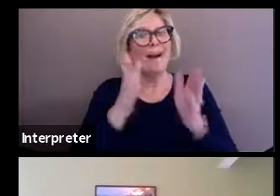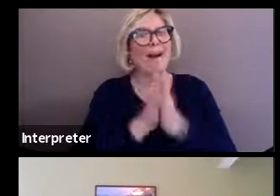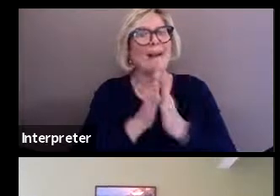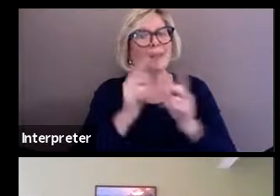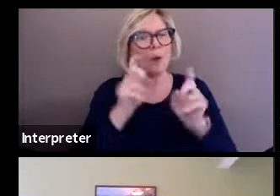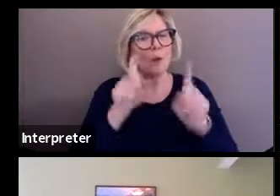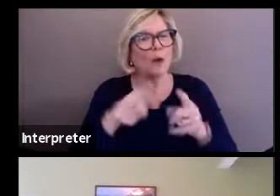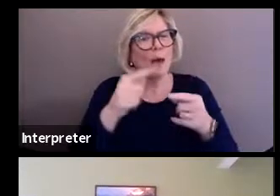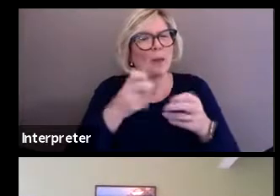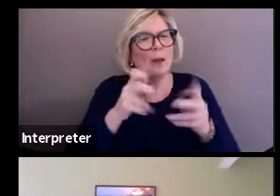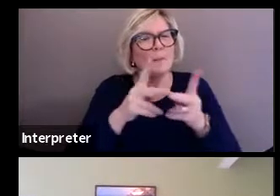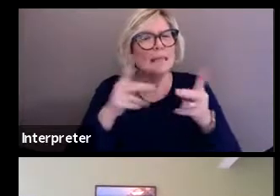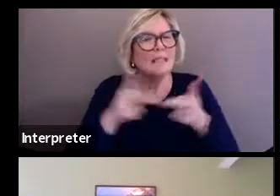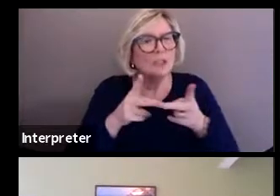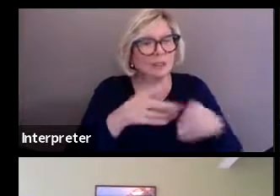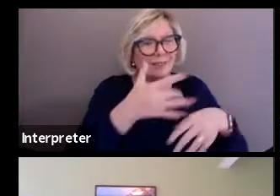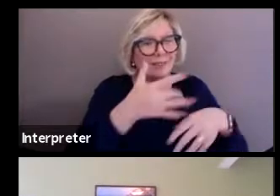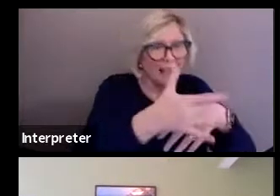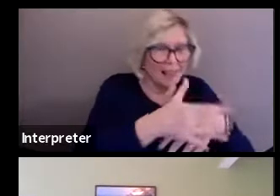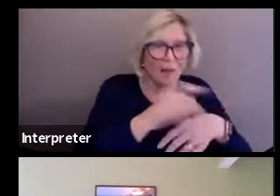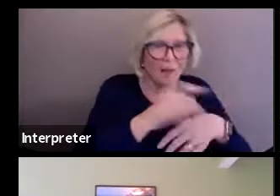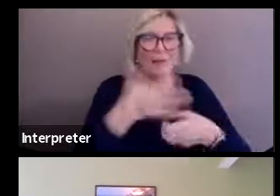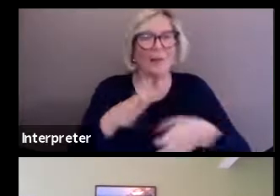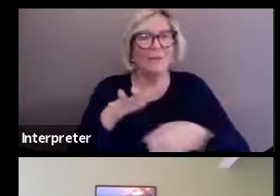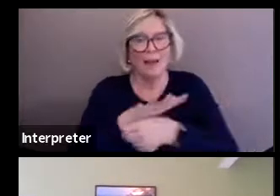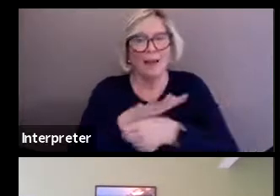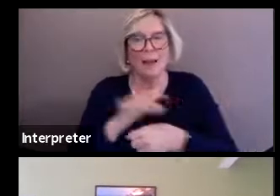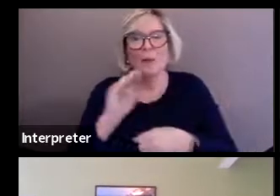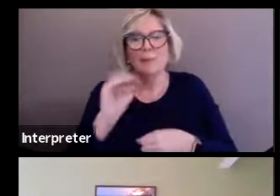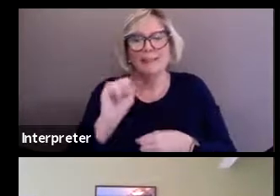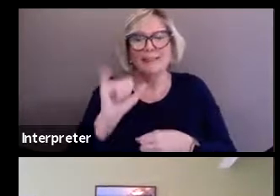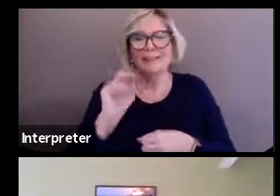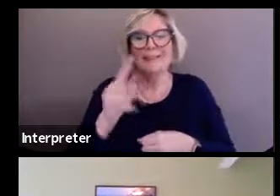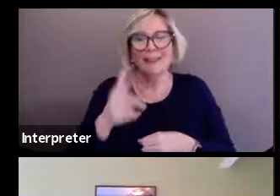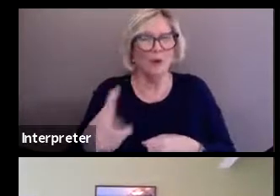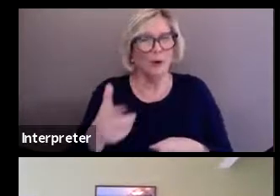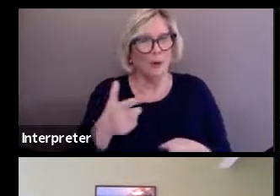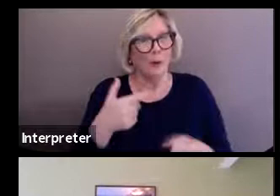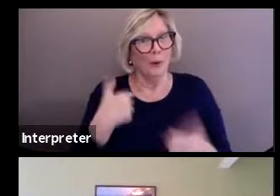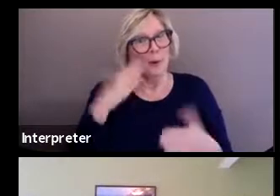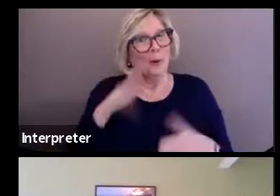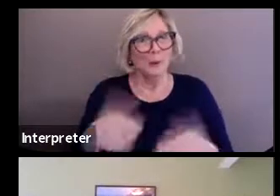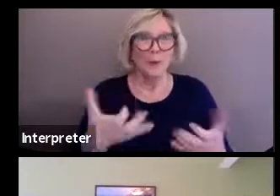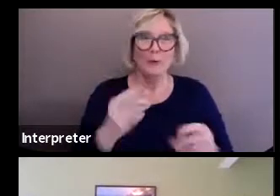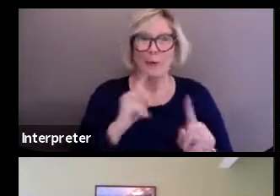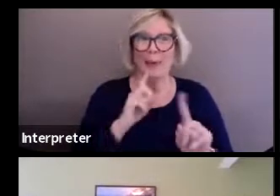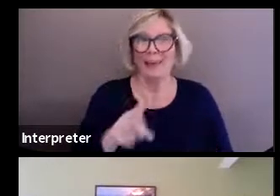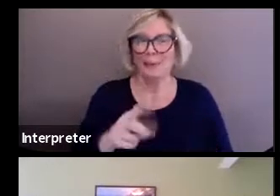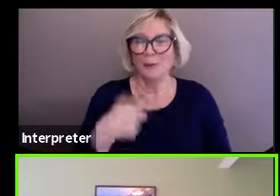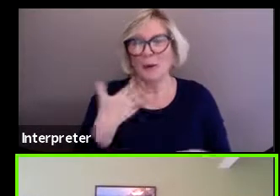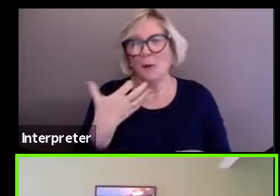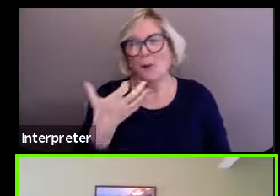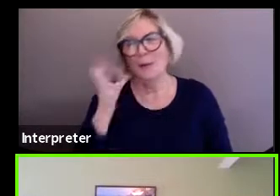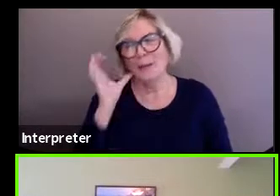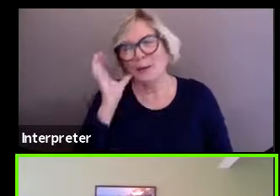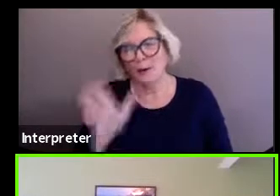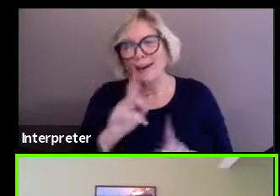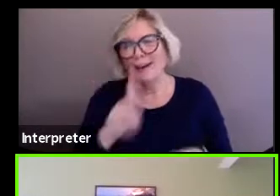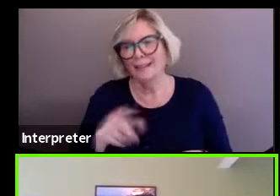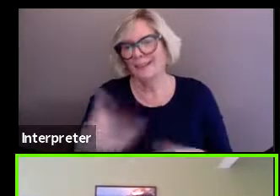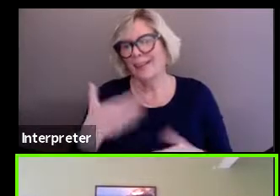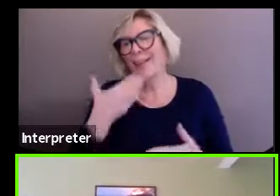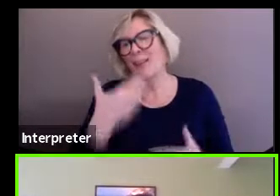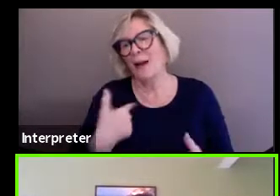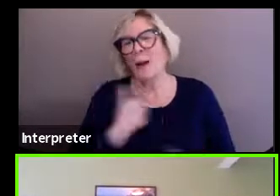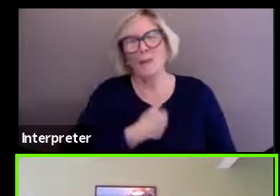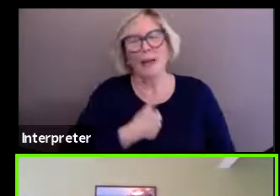Ms. Young, please, I know you wanted to address it, and we'd love to hear your answer. Thank you, and I do apologize for